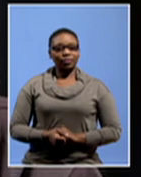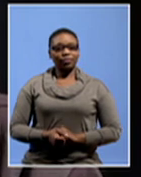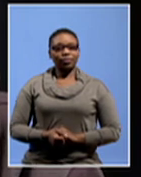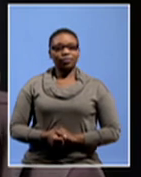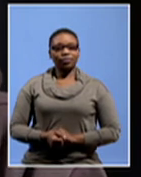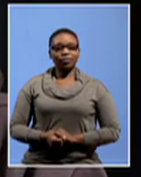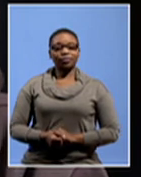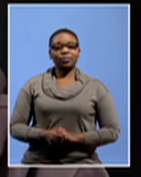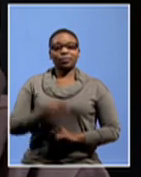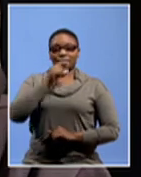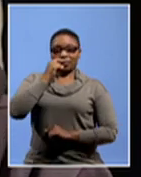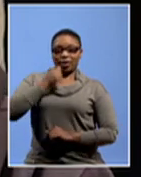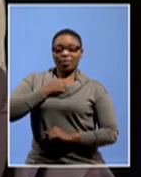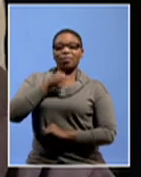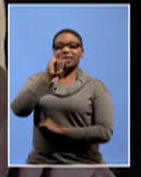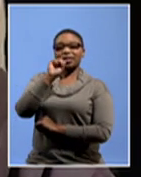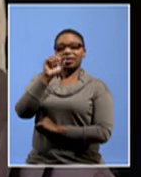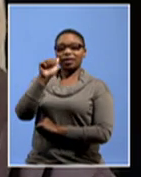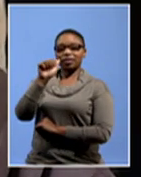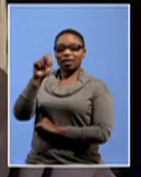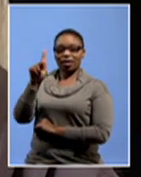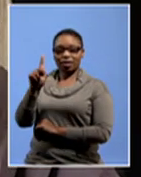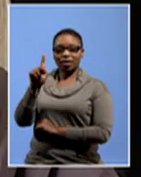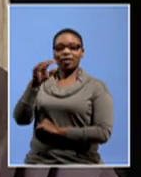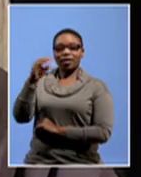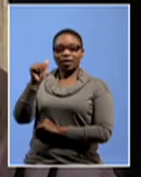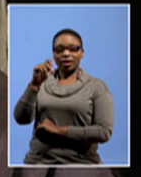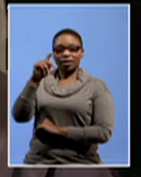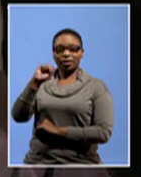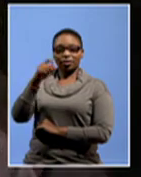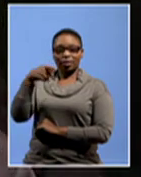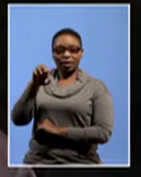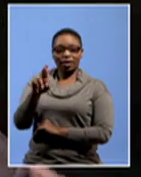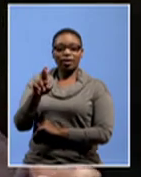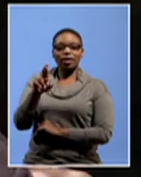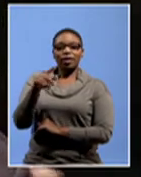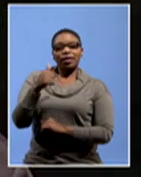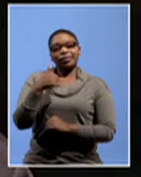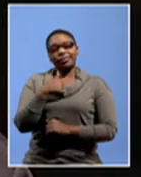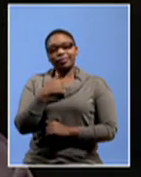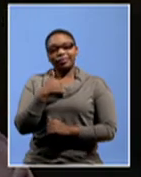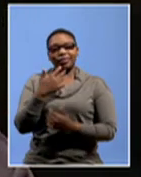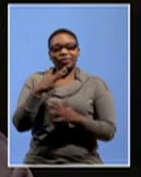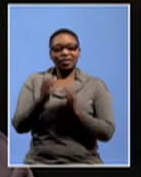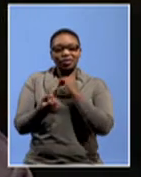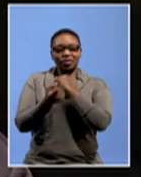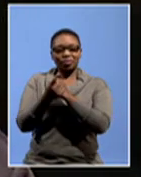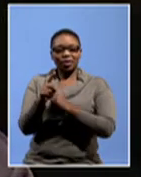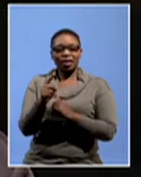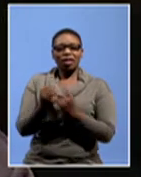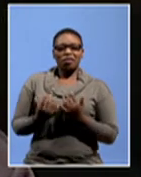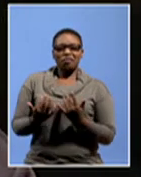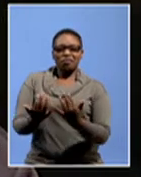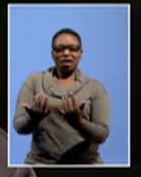My regte naam is Isak en my van is Kasper. Het aan 'n brand was in 'n